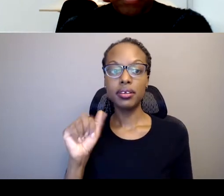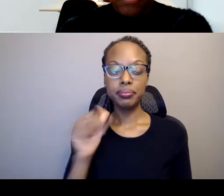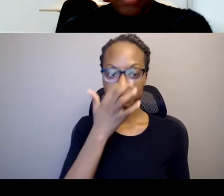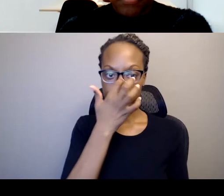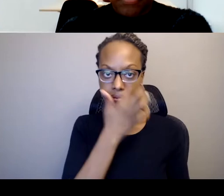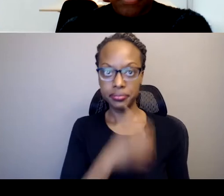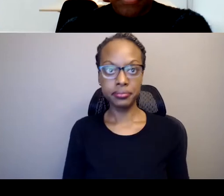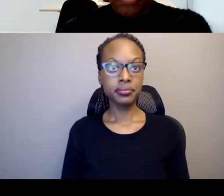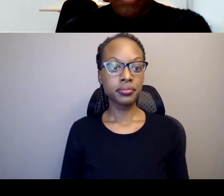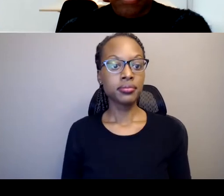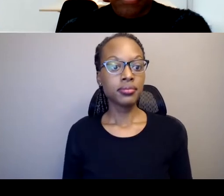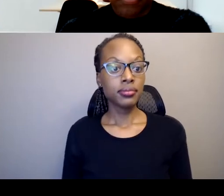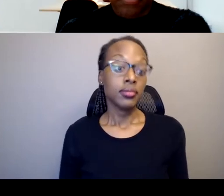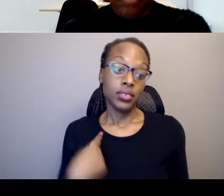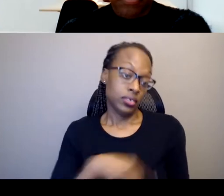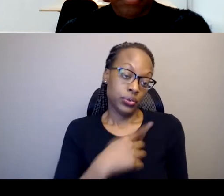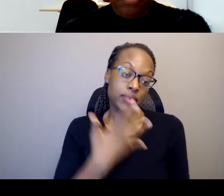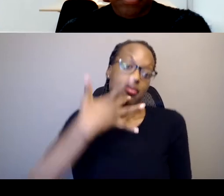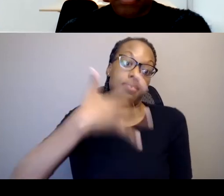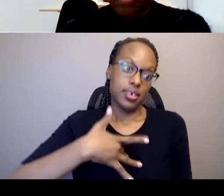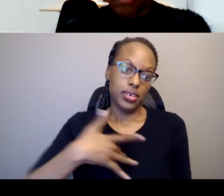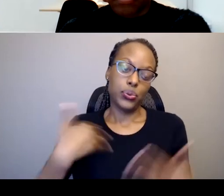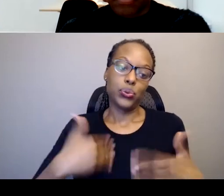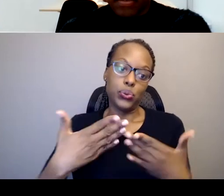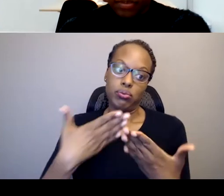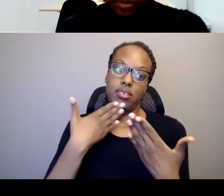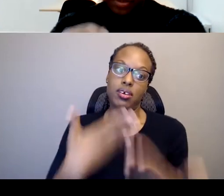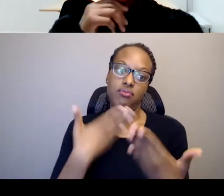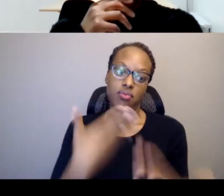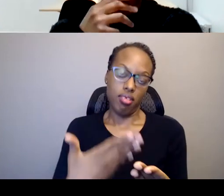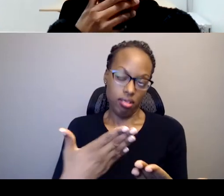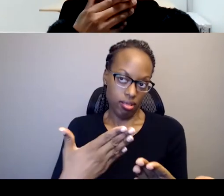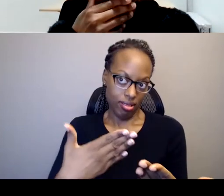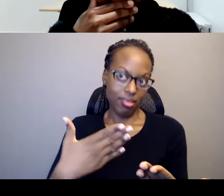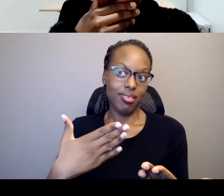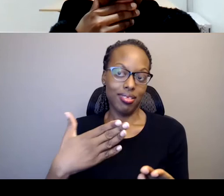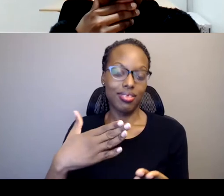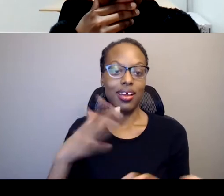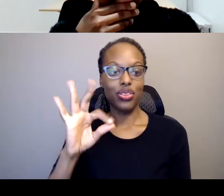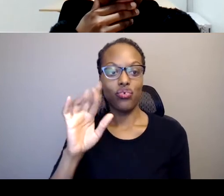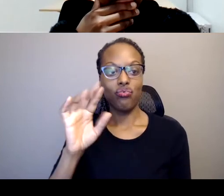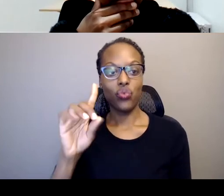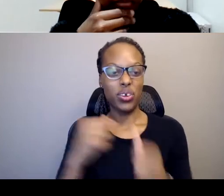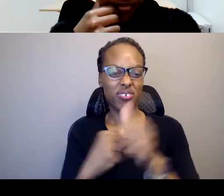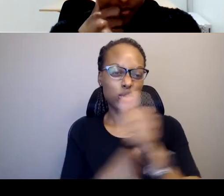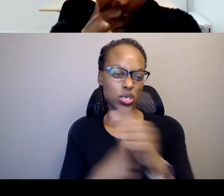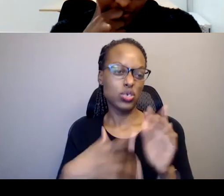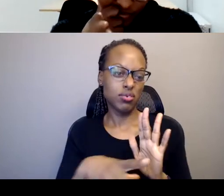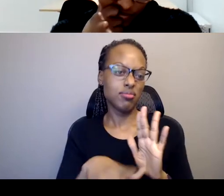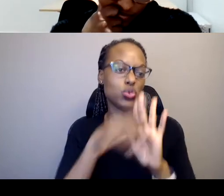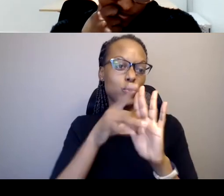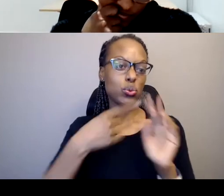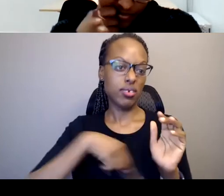Yes, we were really lucky and very thankful and happy to be chosen by the Ford Foundation. And it was also a consortium of